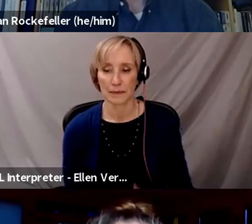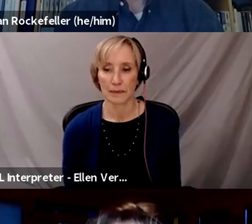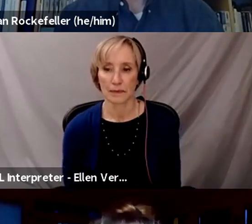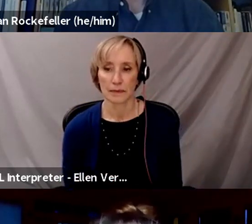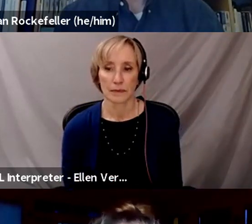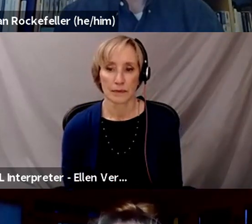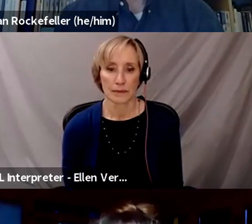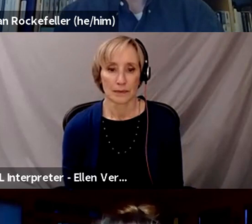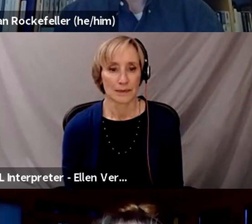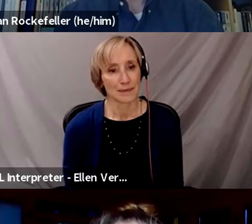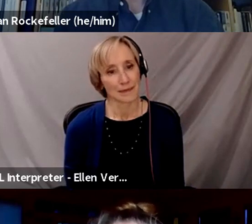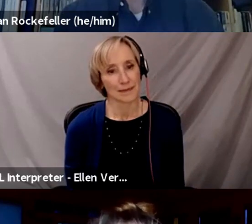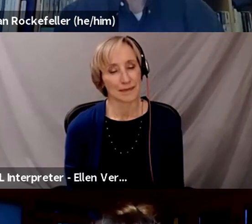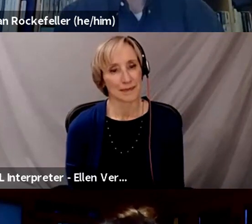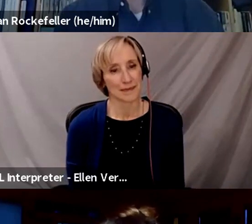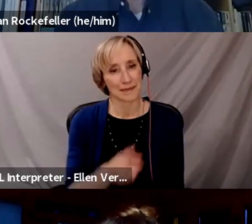You're so polite to each other.